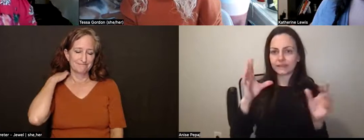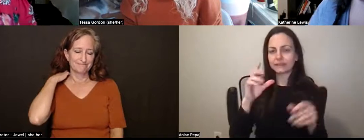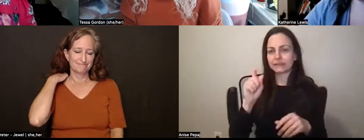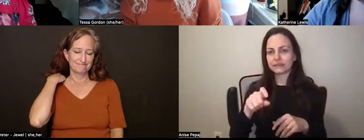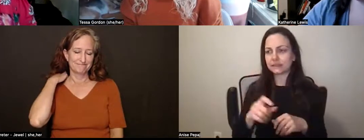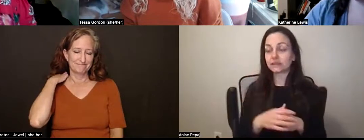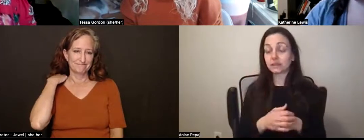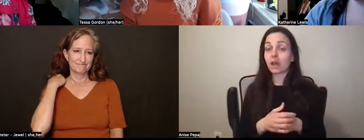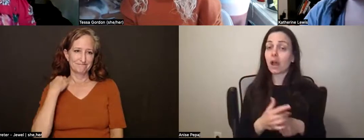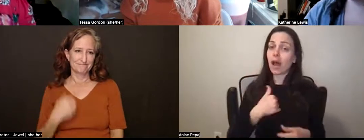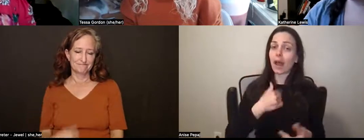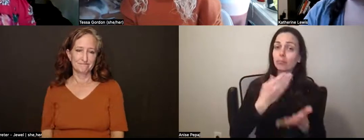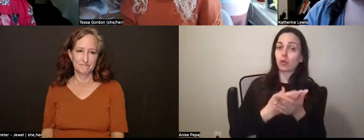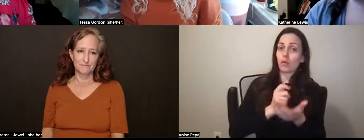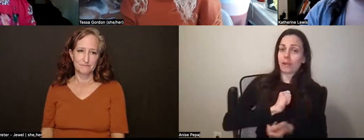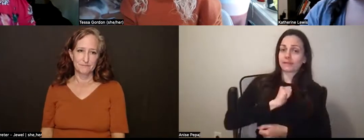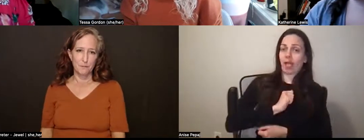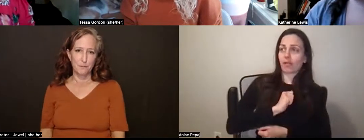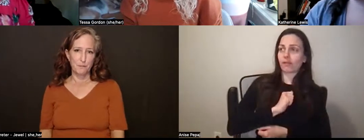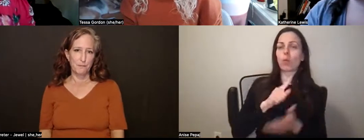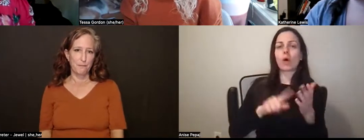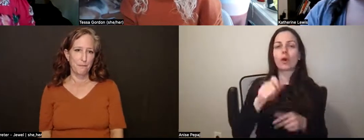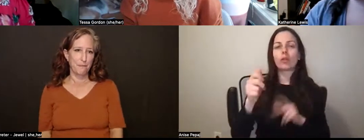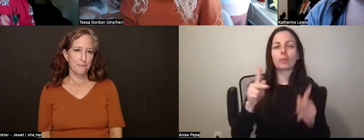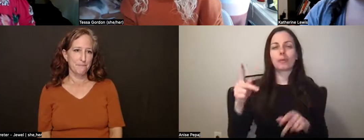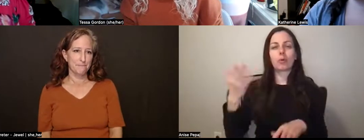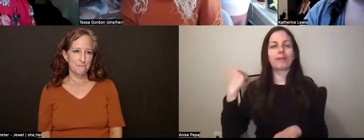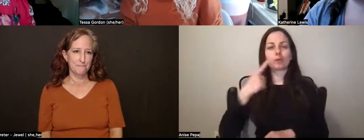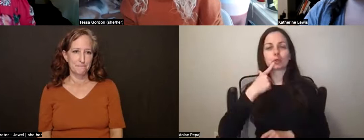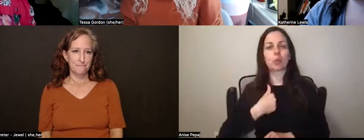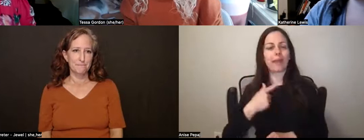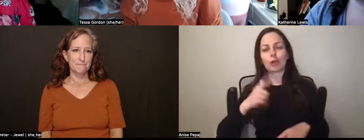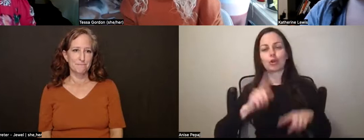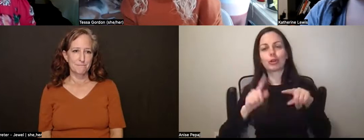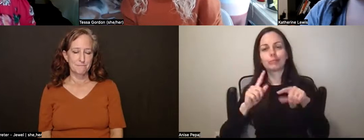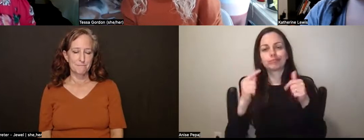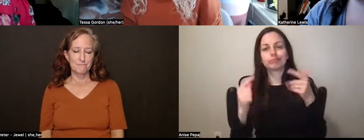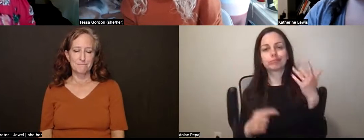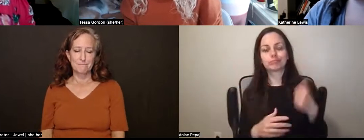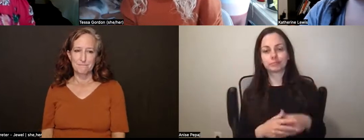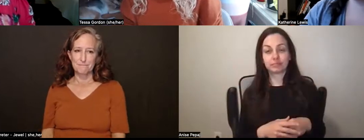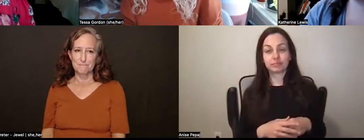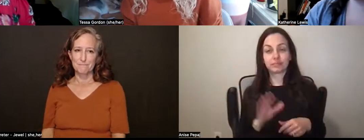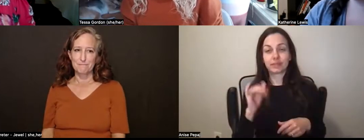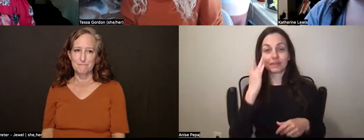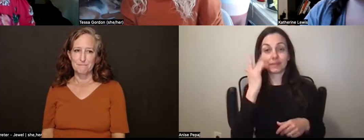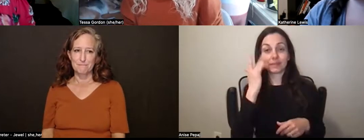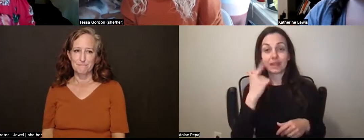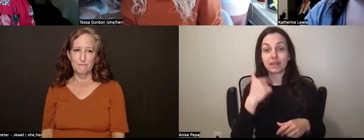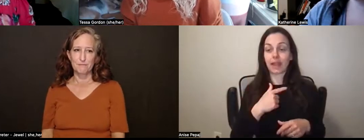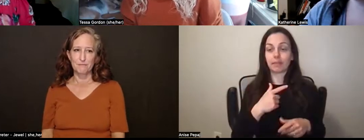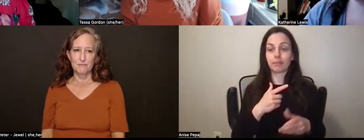day what someone or a lot of people once told me I wouldn't be able to do. And that's because I stuck true to